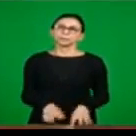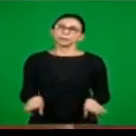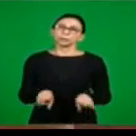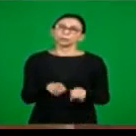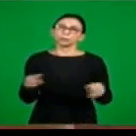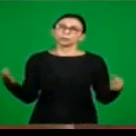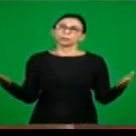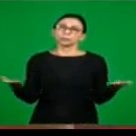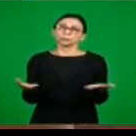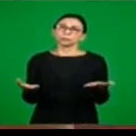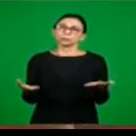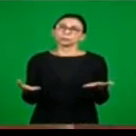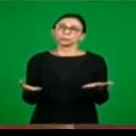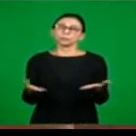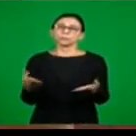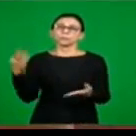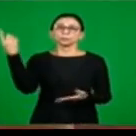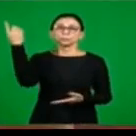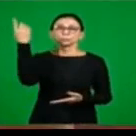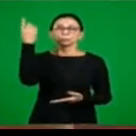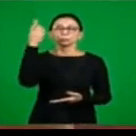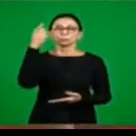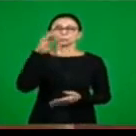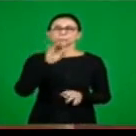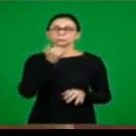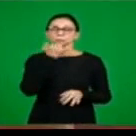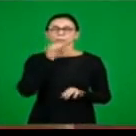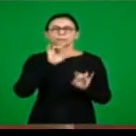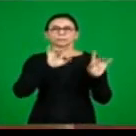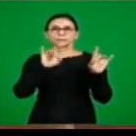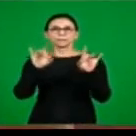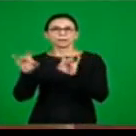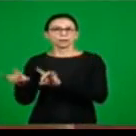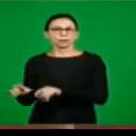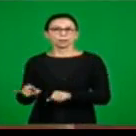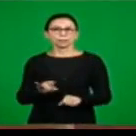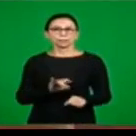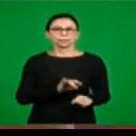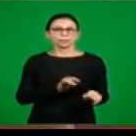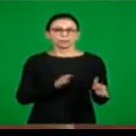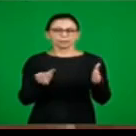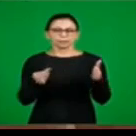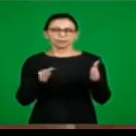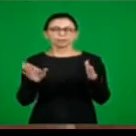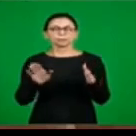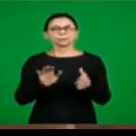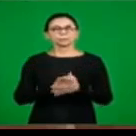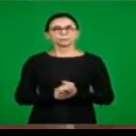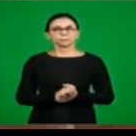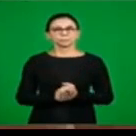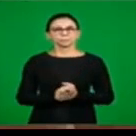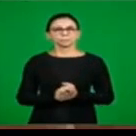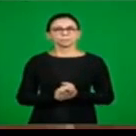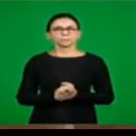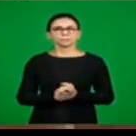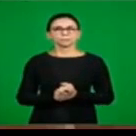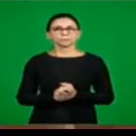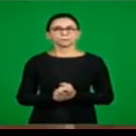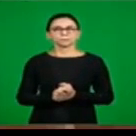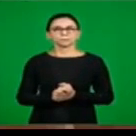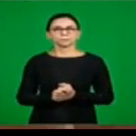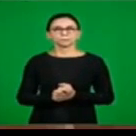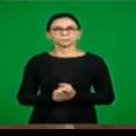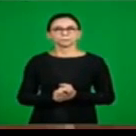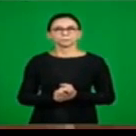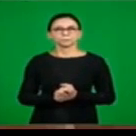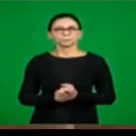It's a special hour for each event. So my brethren, pay attention. We're going to find here